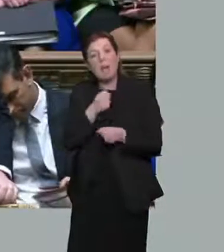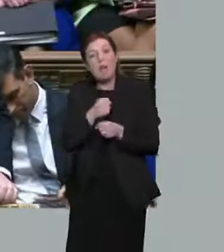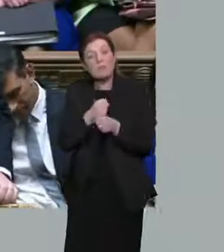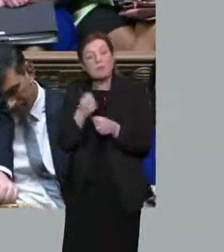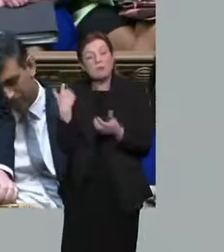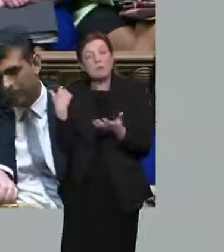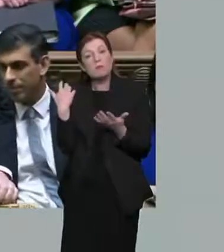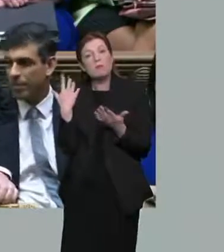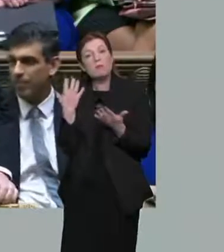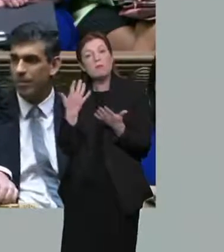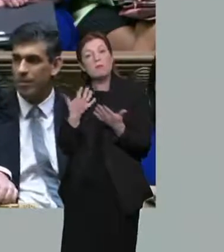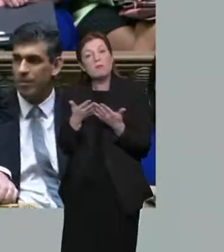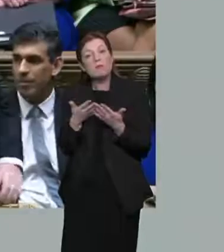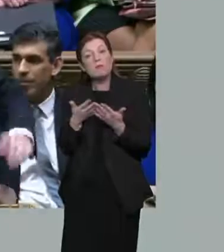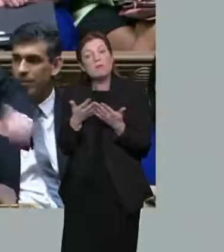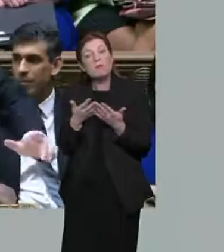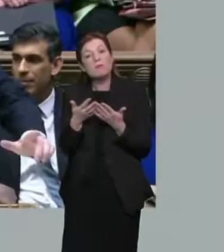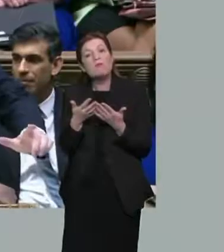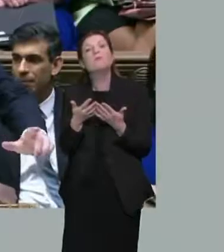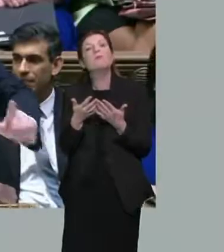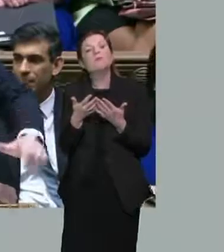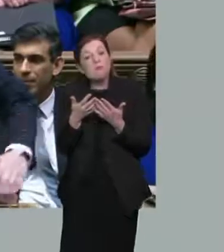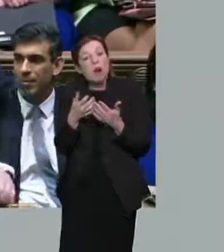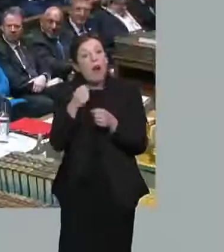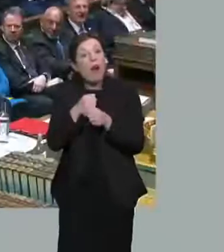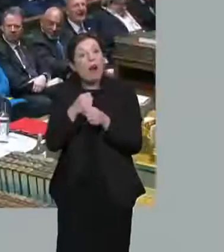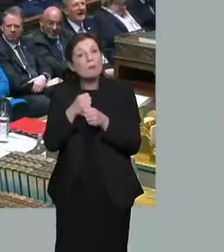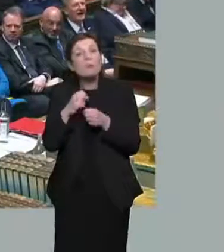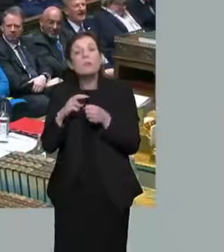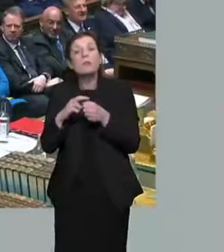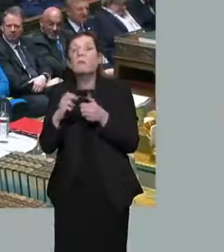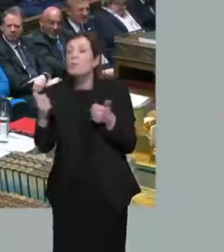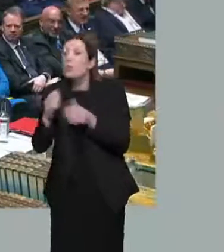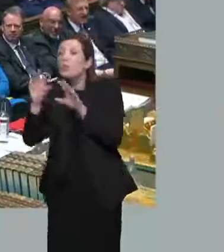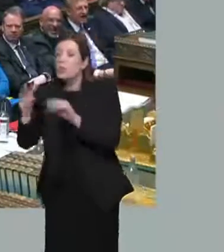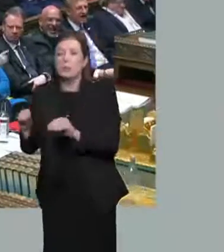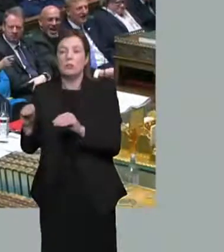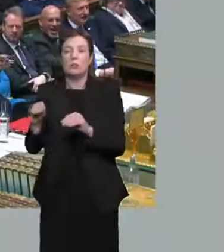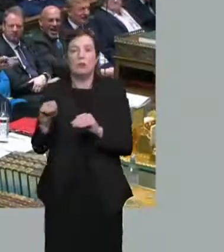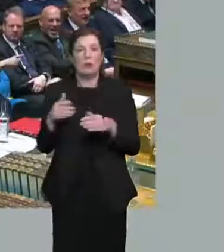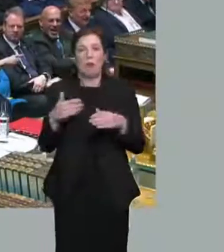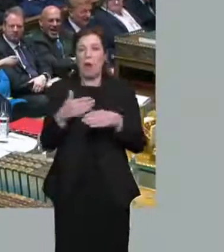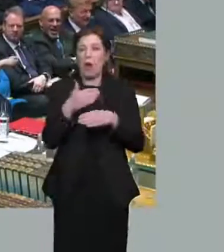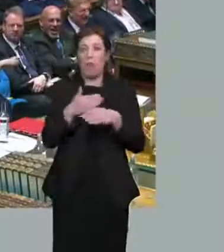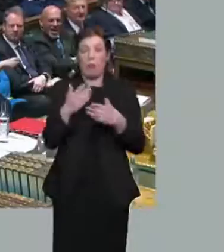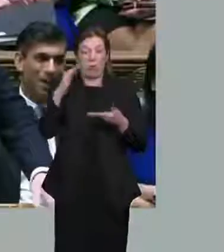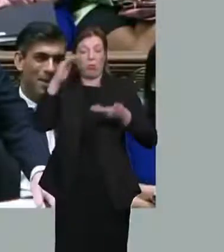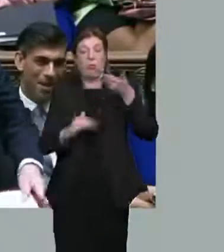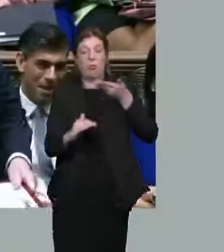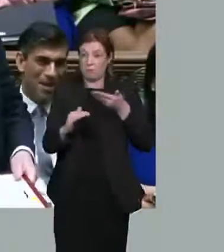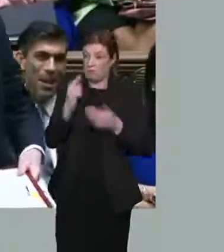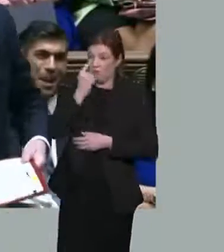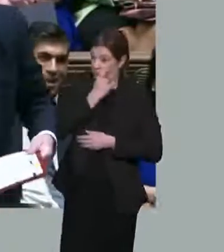that left office with unemployment lower than when they began. That is the reality, and that's their record on